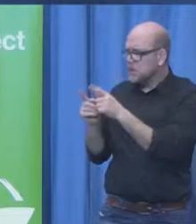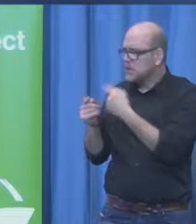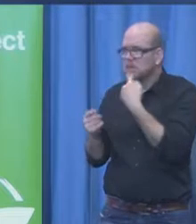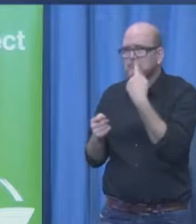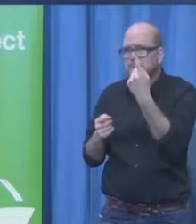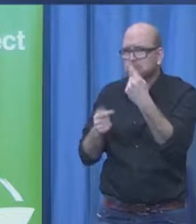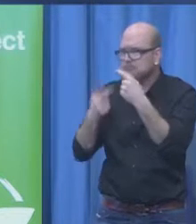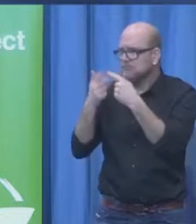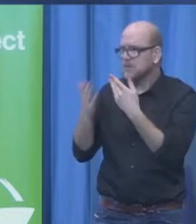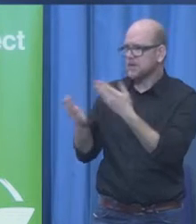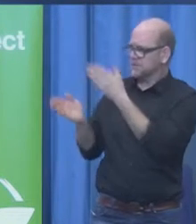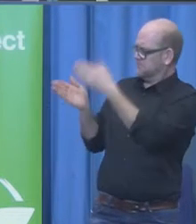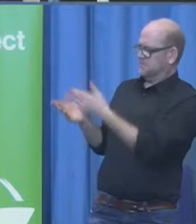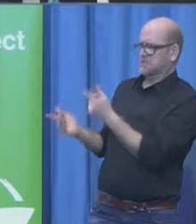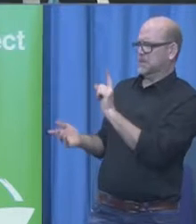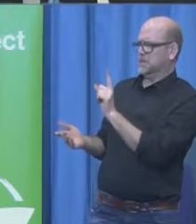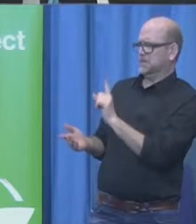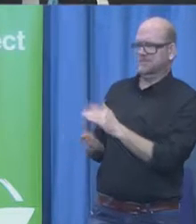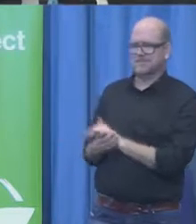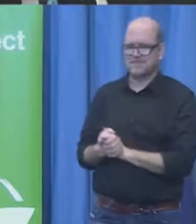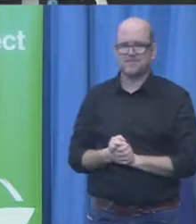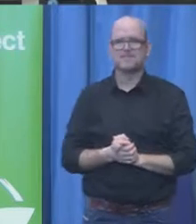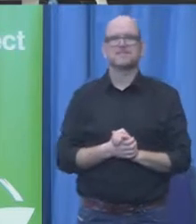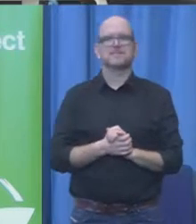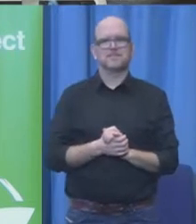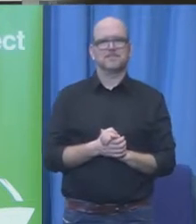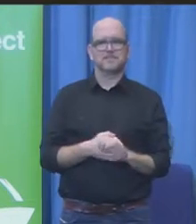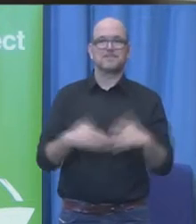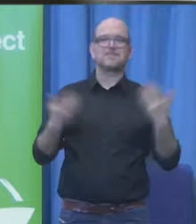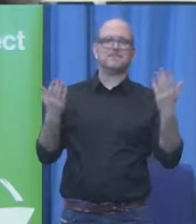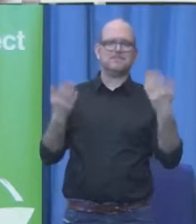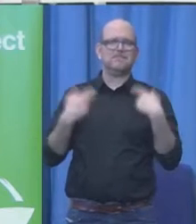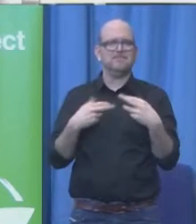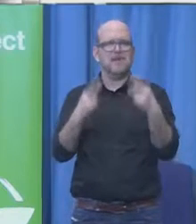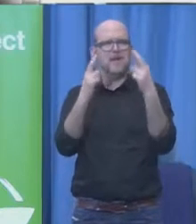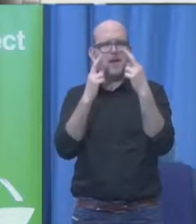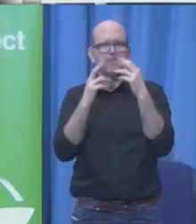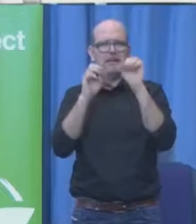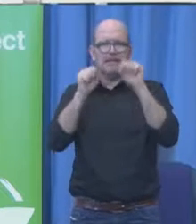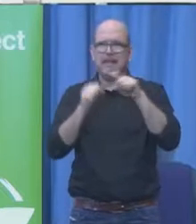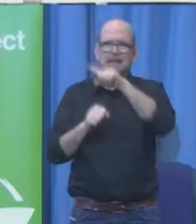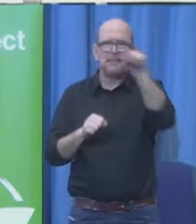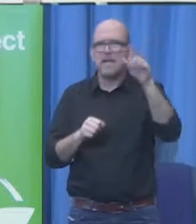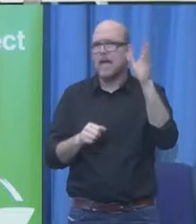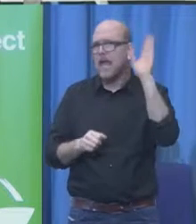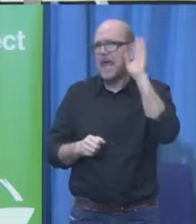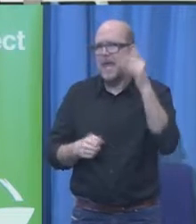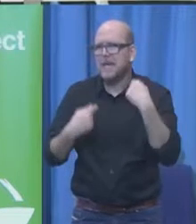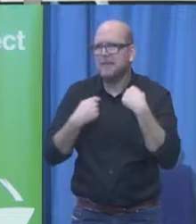Yeah, I hope you can hear me. My voice is a little bit